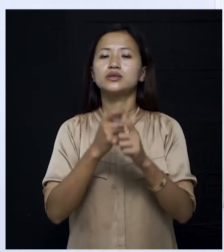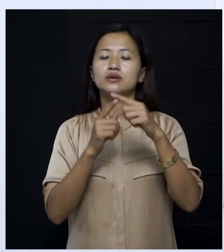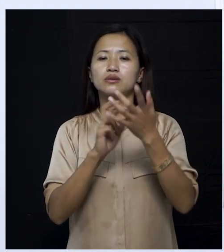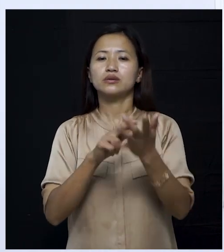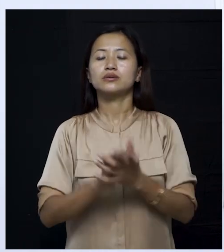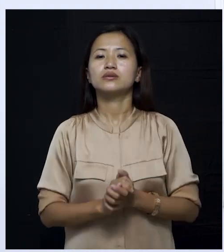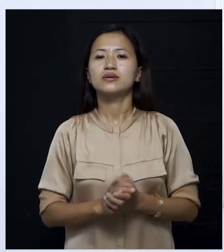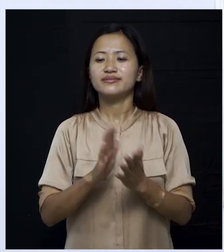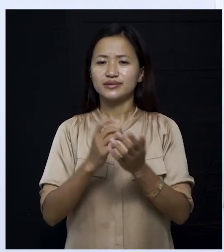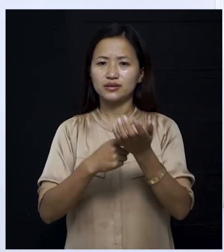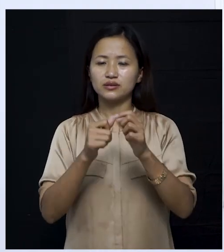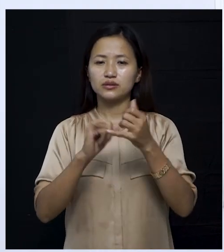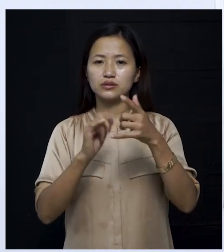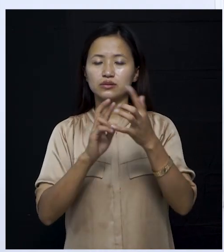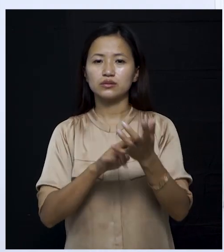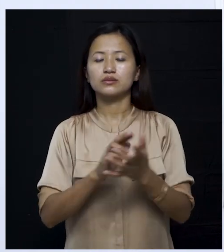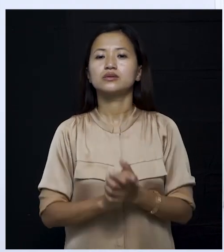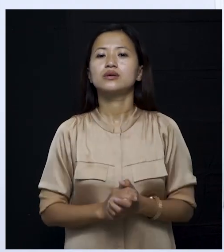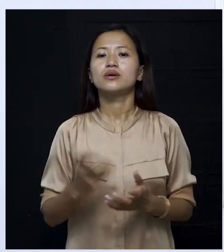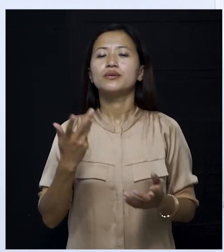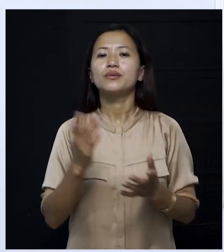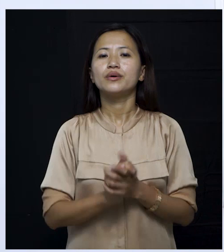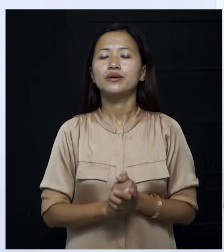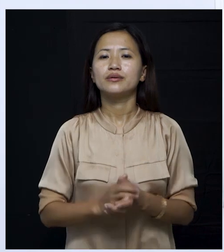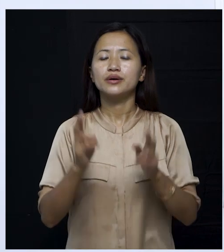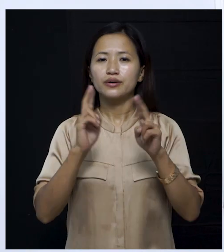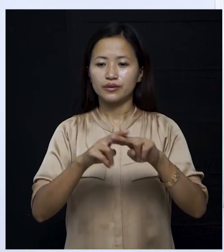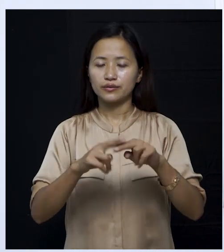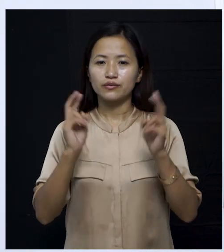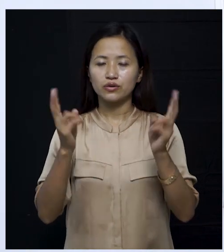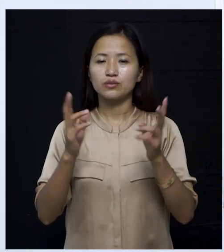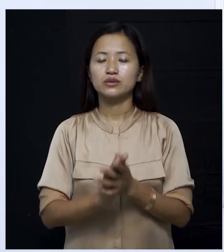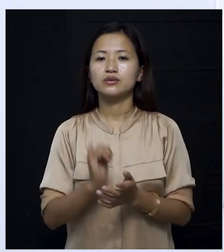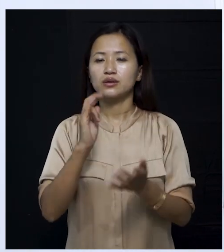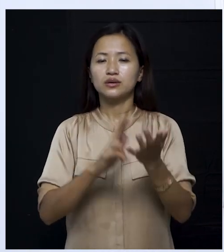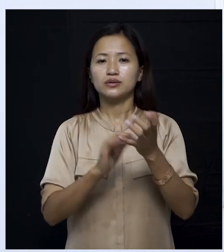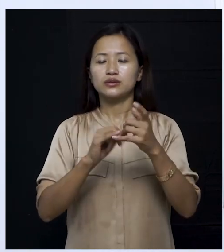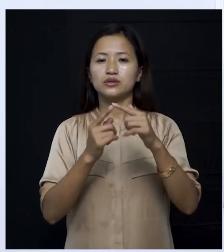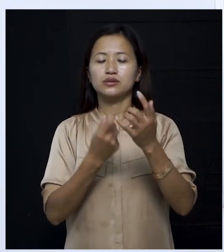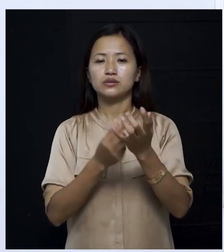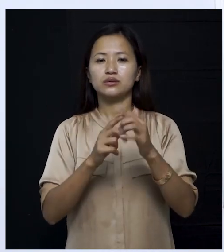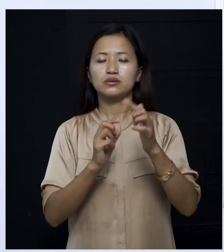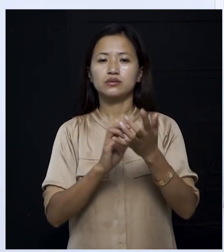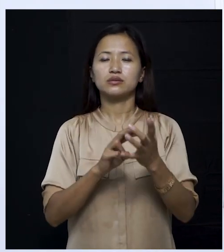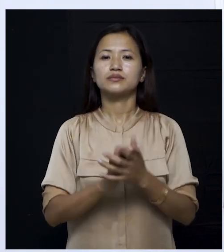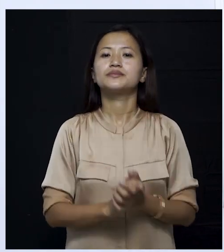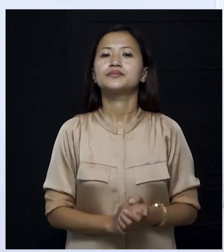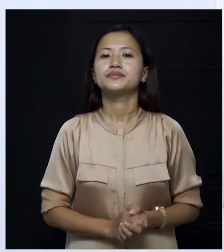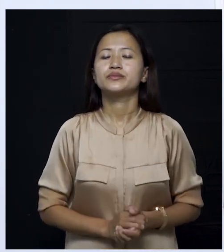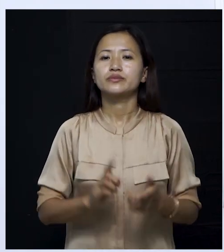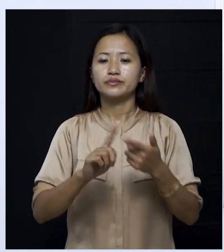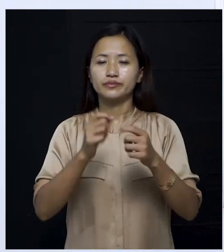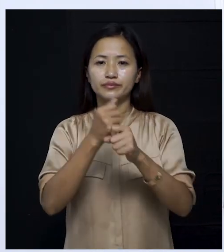that is the reason why it is called as the formal institution. Because for example, okay, for example, you